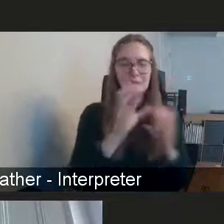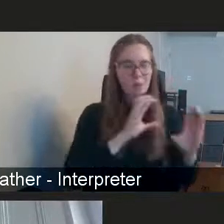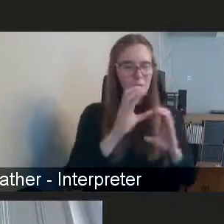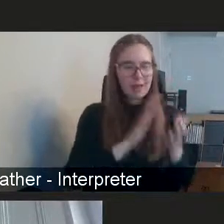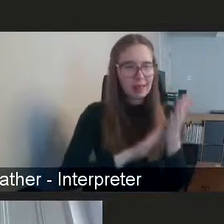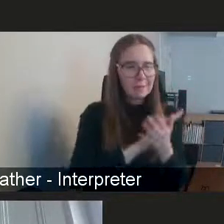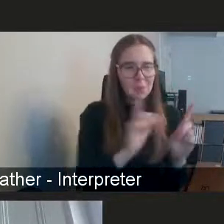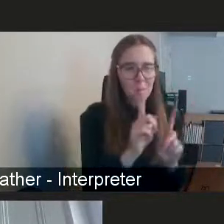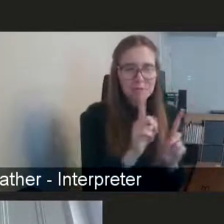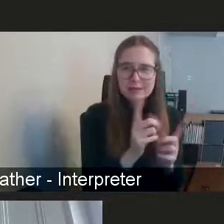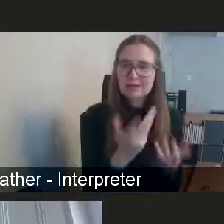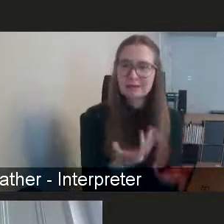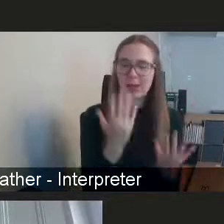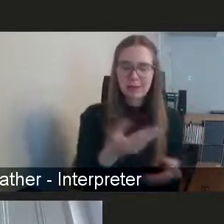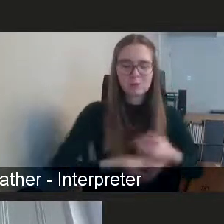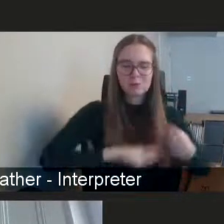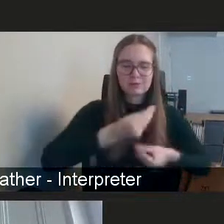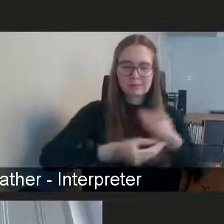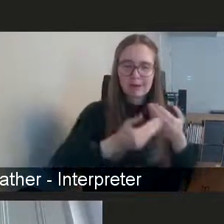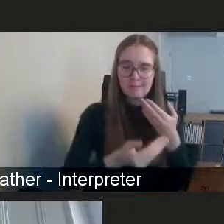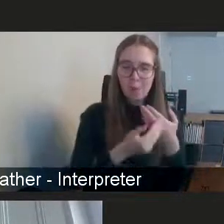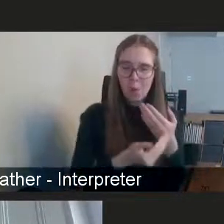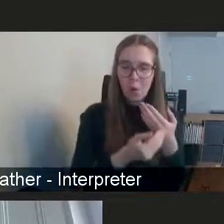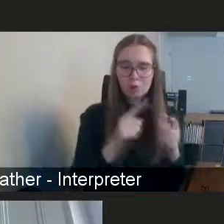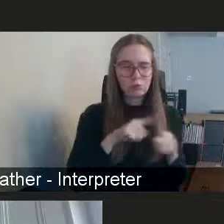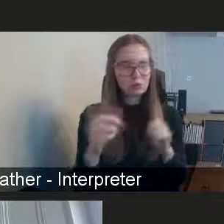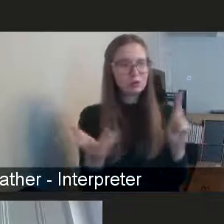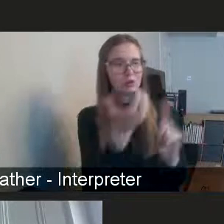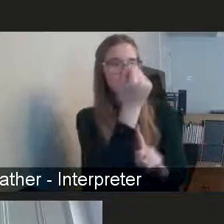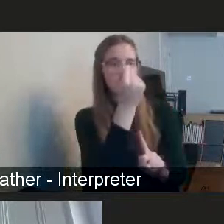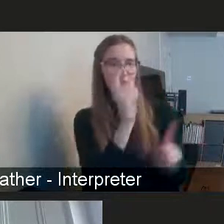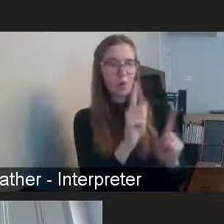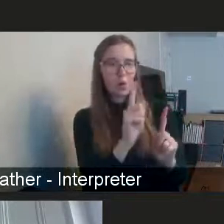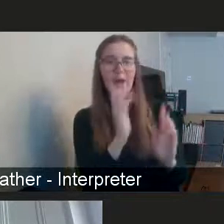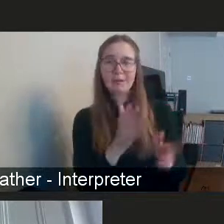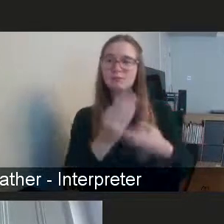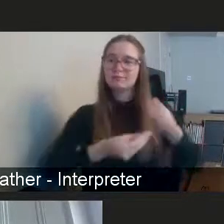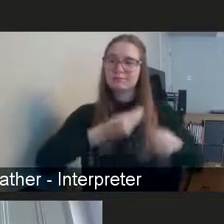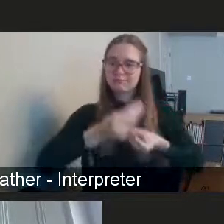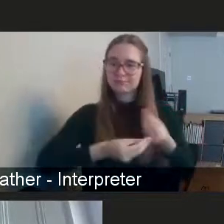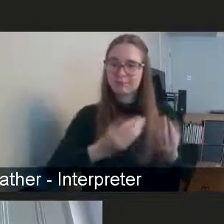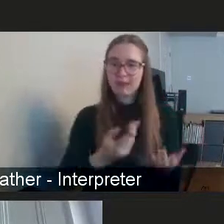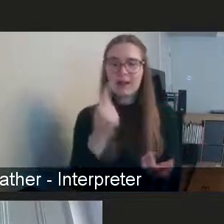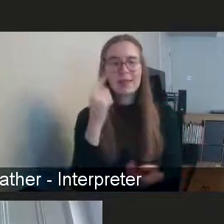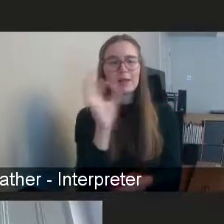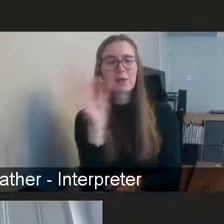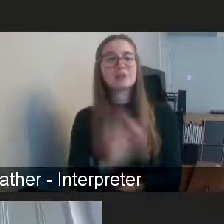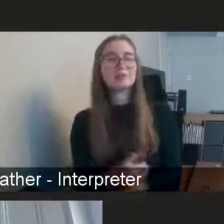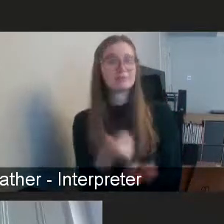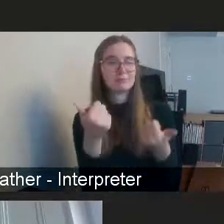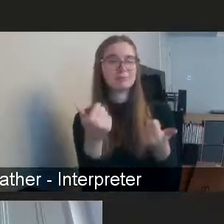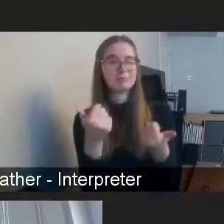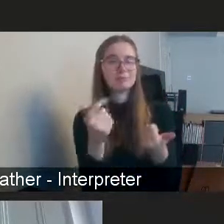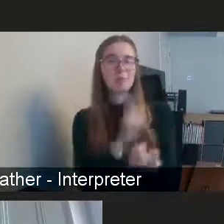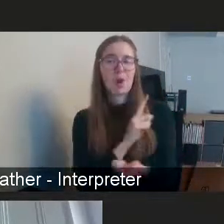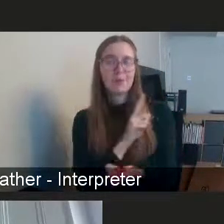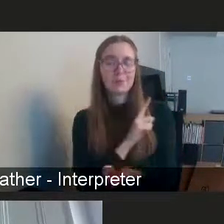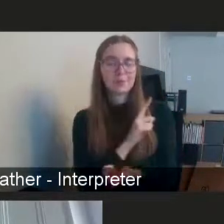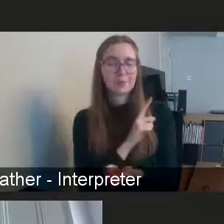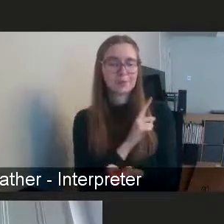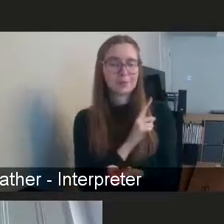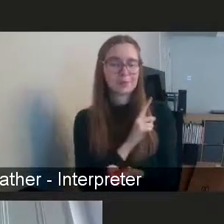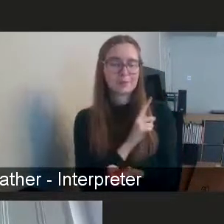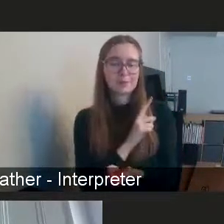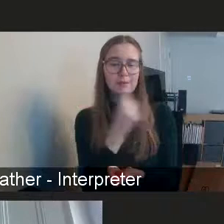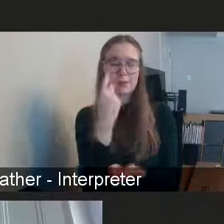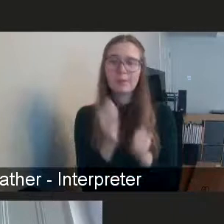means and what we're actually looking to achieve. I think the question is a good one in the sense that, you know, perhaps it would be